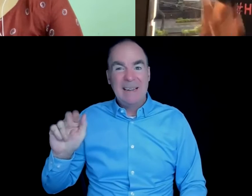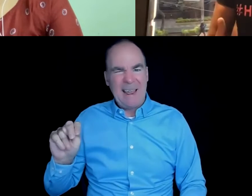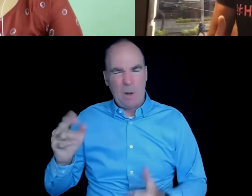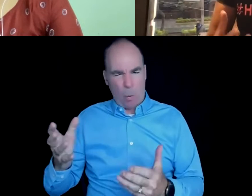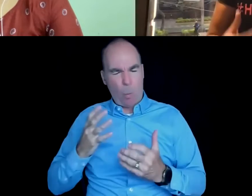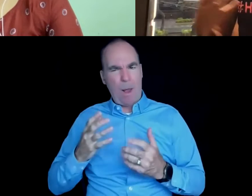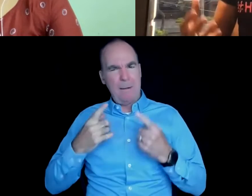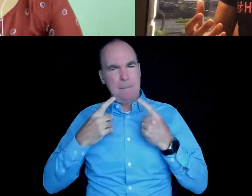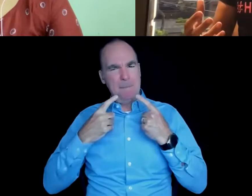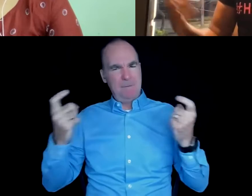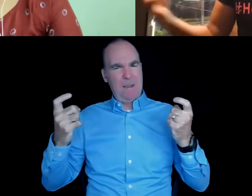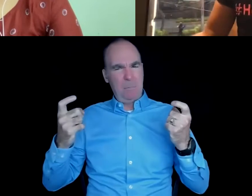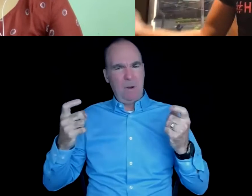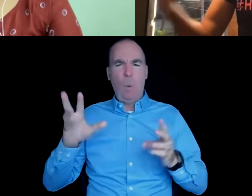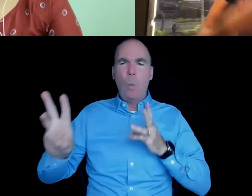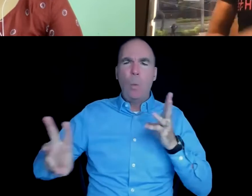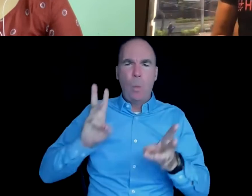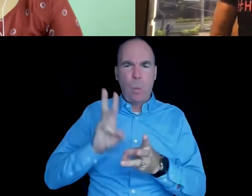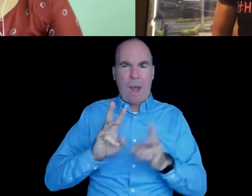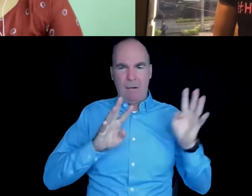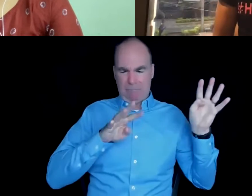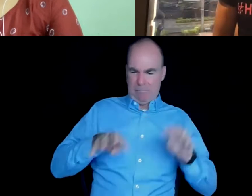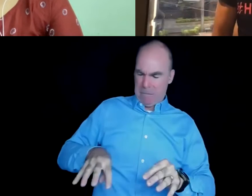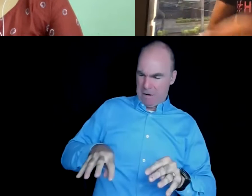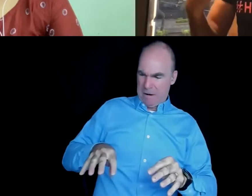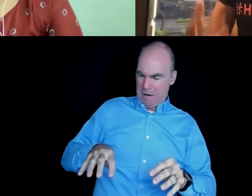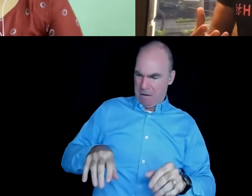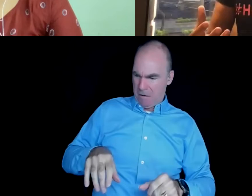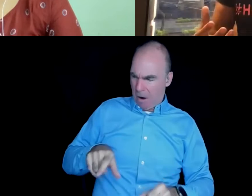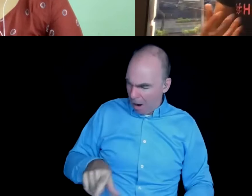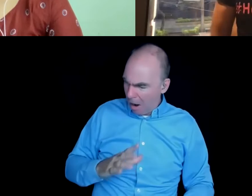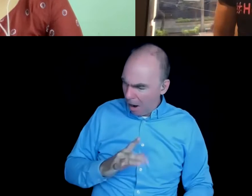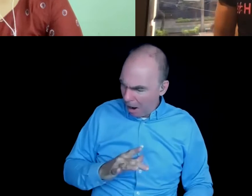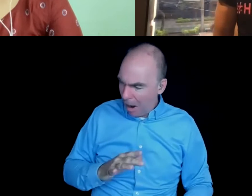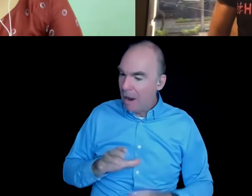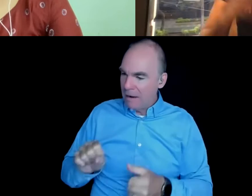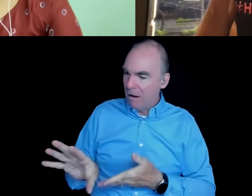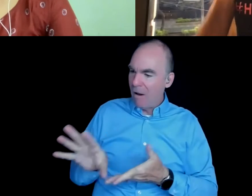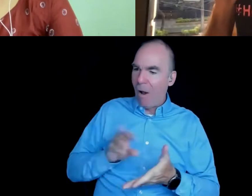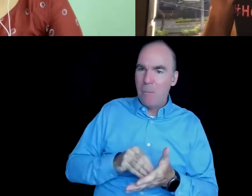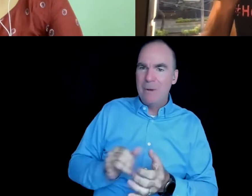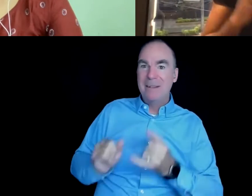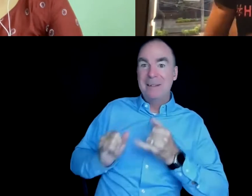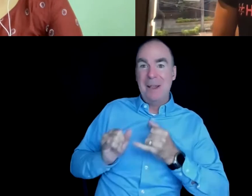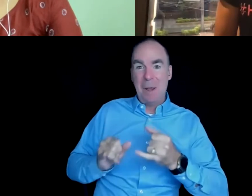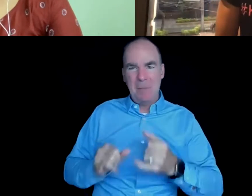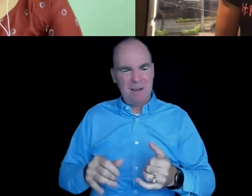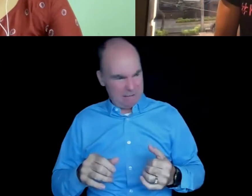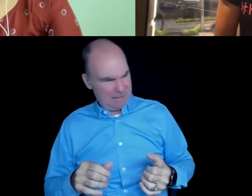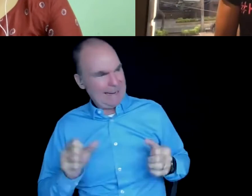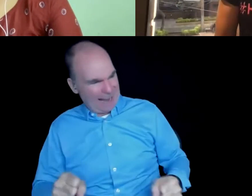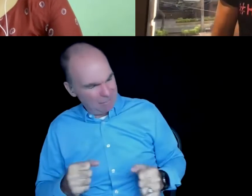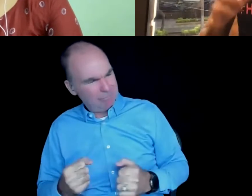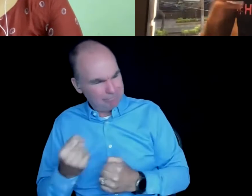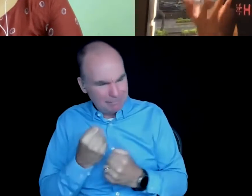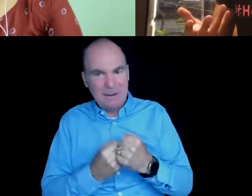to speak out loud and to tell everyone you can stand with us in solidarity to make that change. Because what changed me, it's a quote by